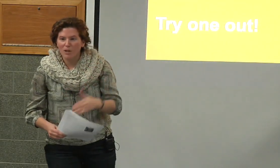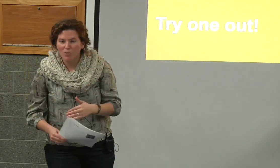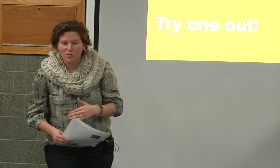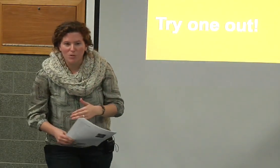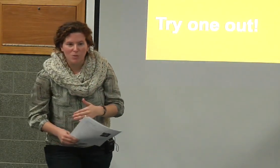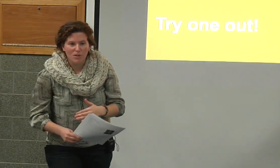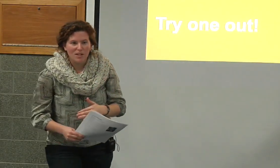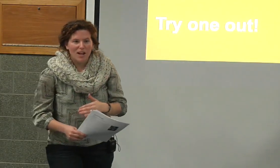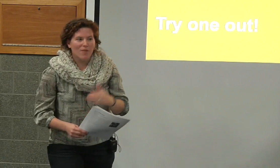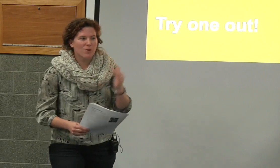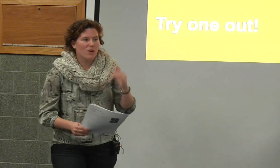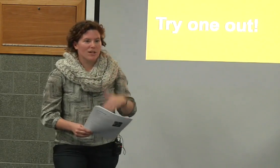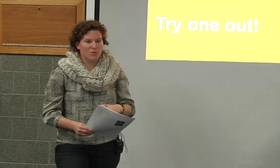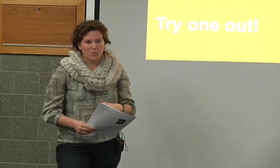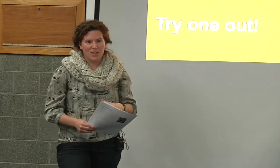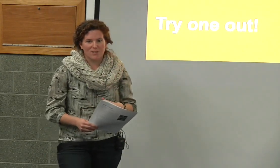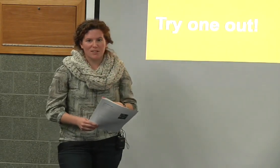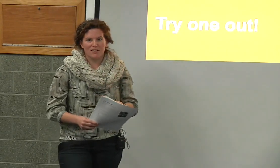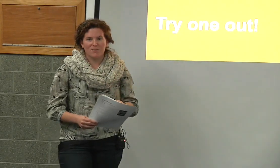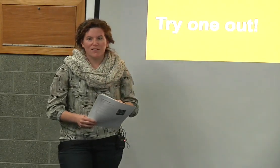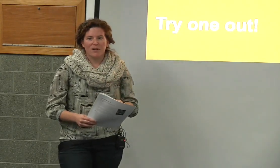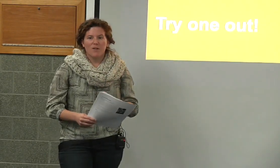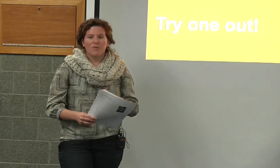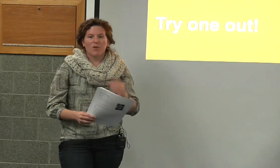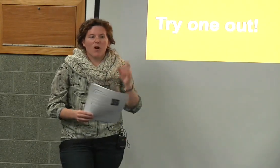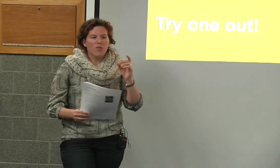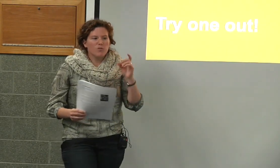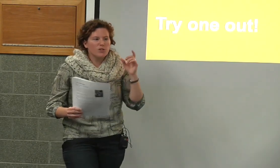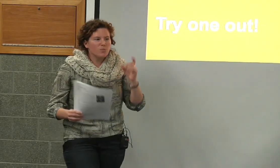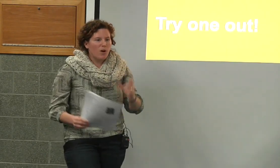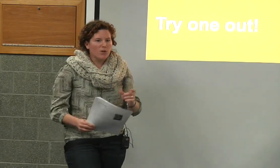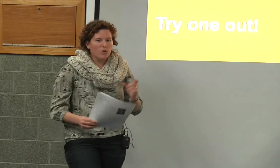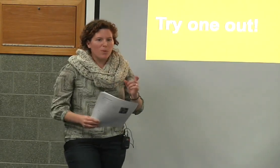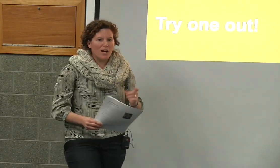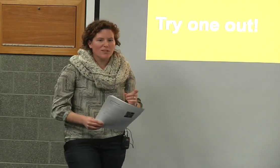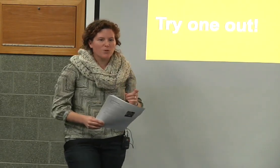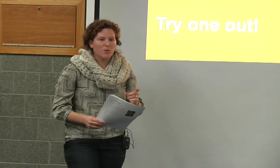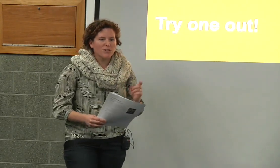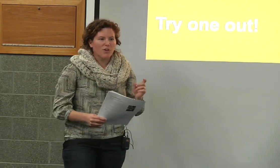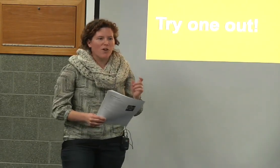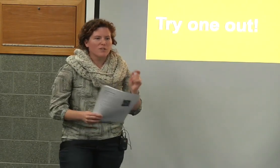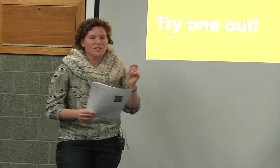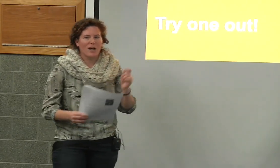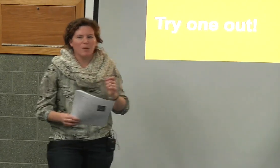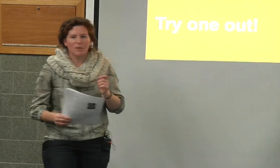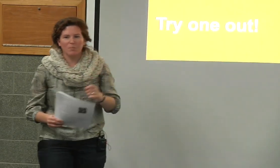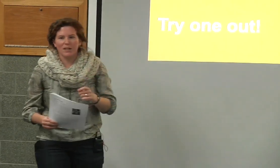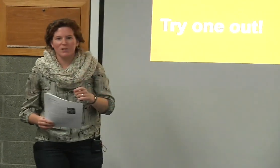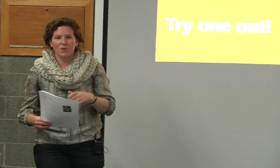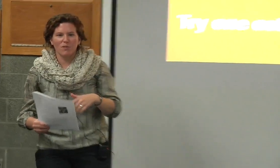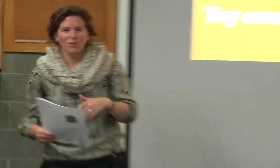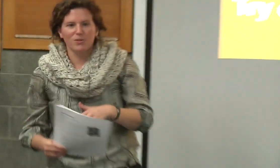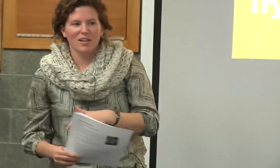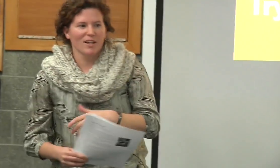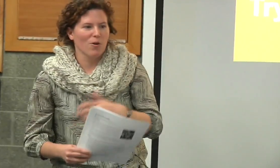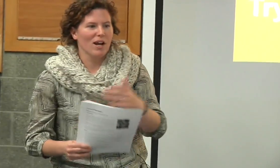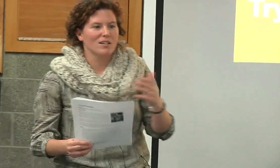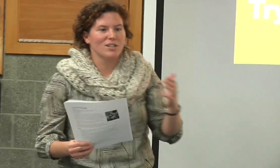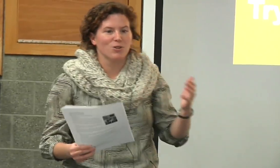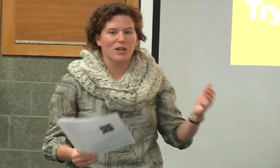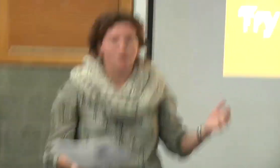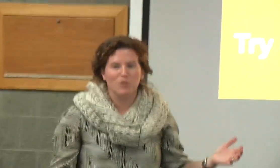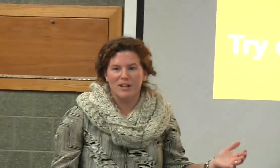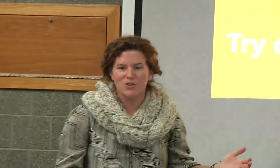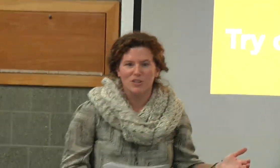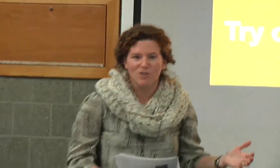are peer-reviewed, and they're classroom tested. There are other smaller repositories that are often topic-based. So if you're saying, okay, I